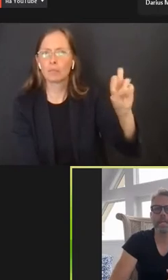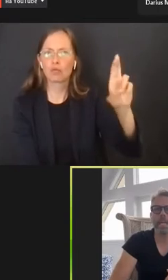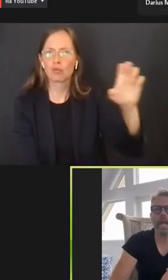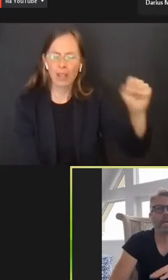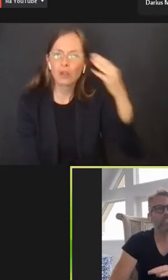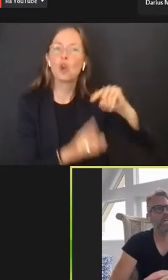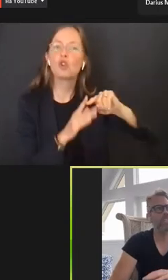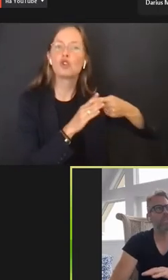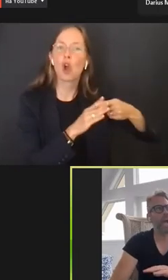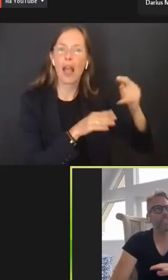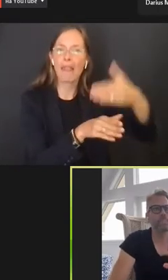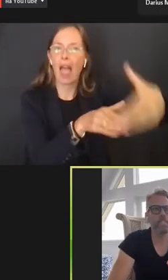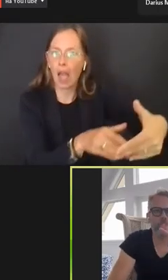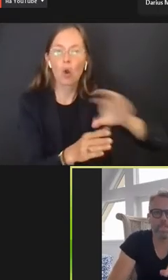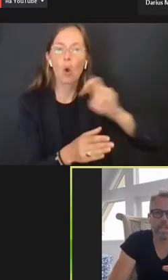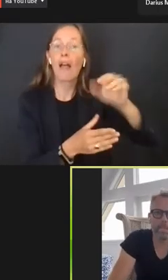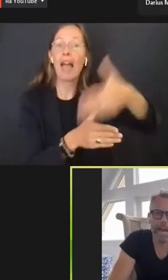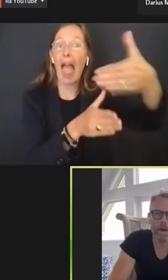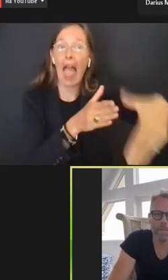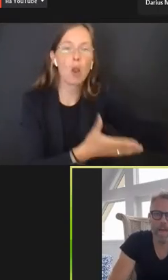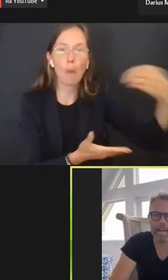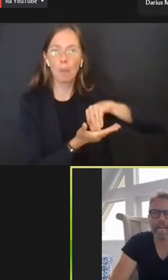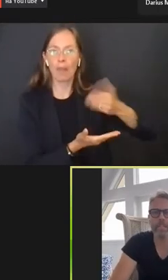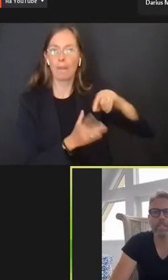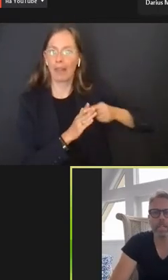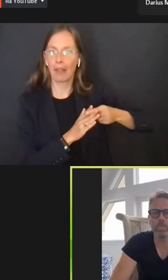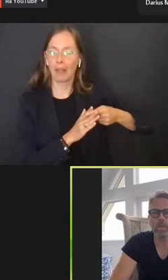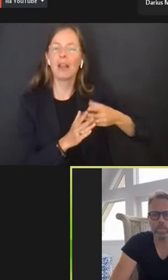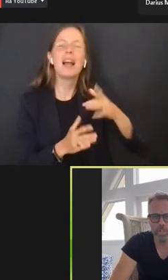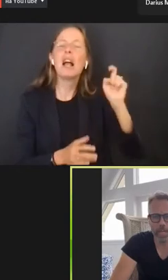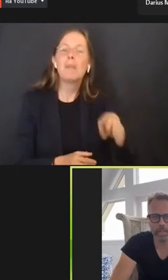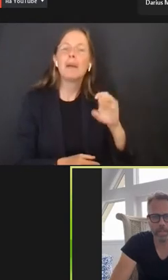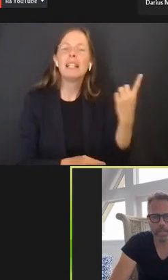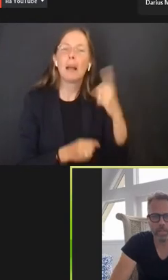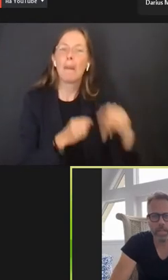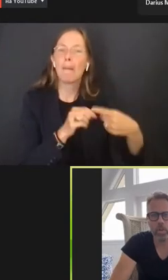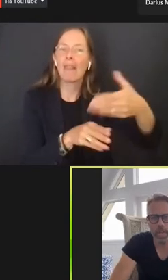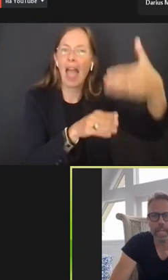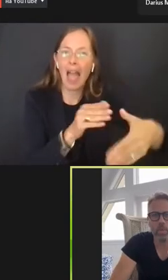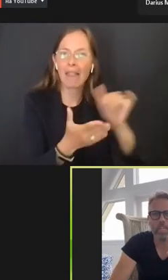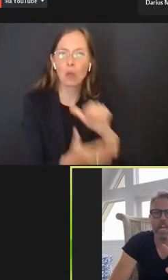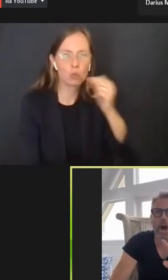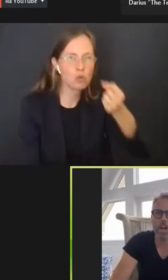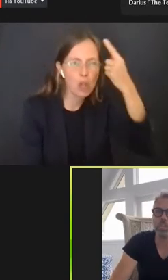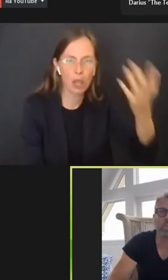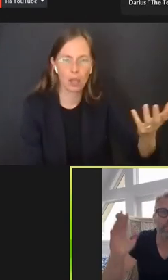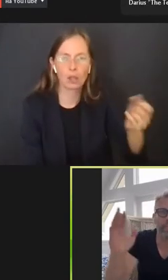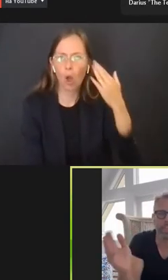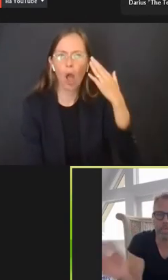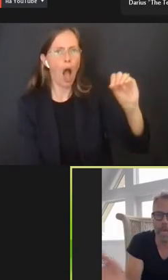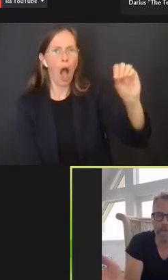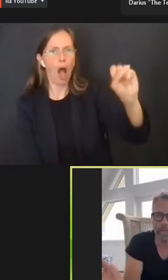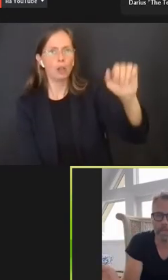beginning. And I would say that there has to be something about that end that you don't understand, right? So like, right. Yeah, we say Oscars, you